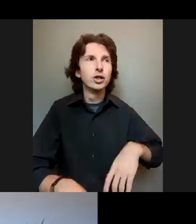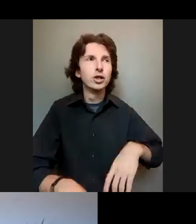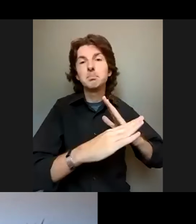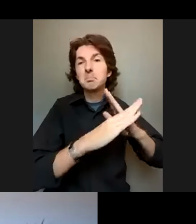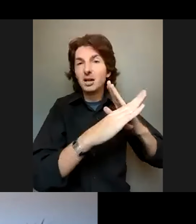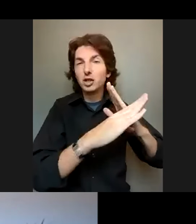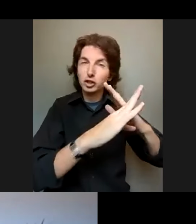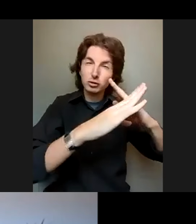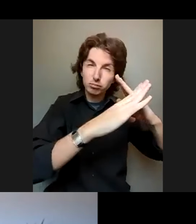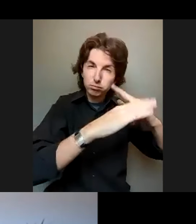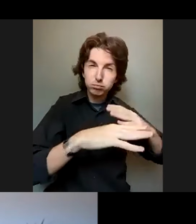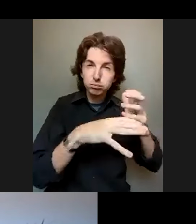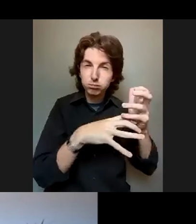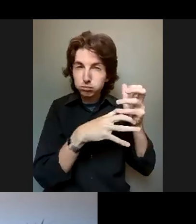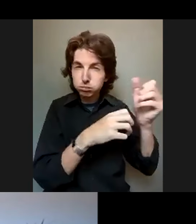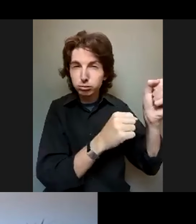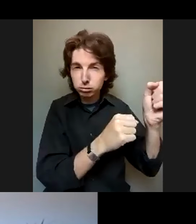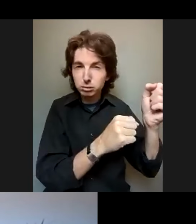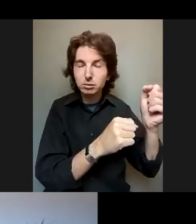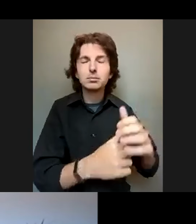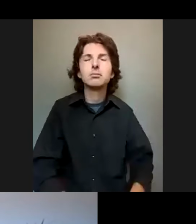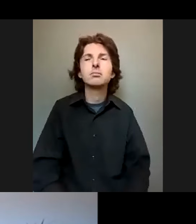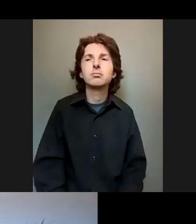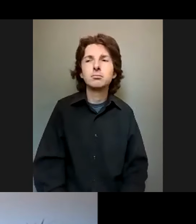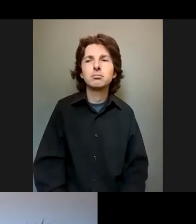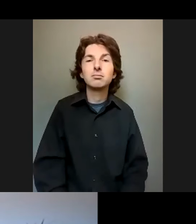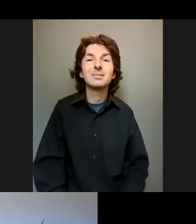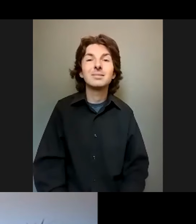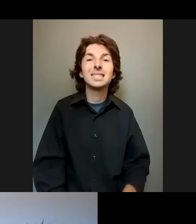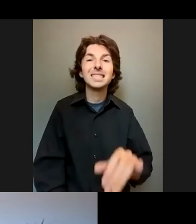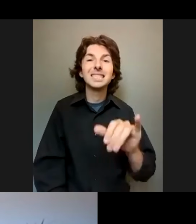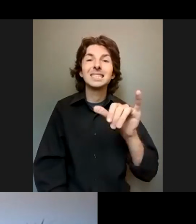That is a centrally located branch.